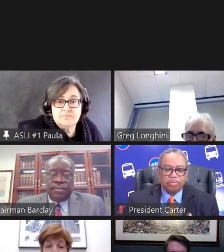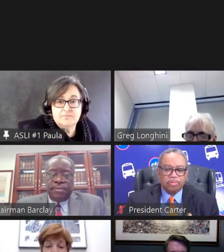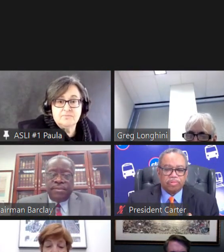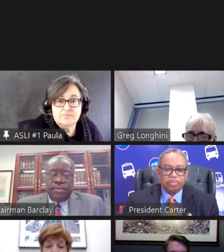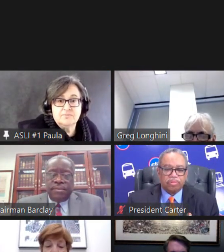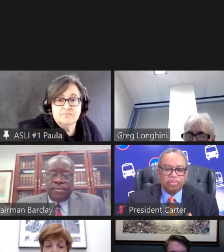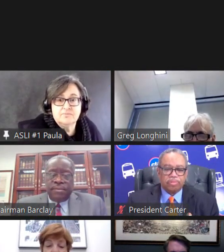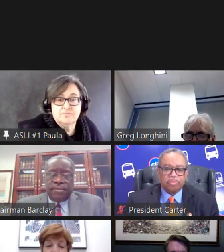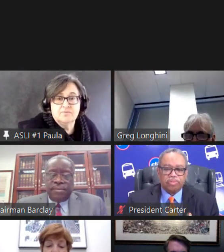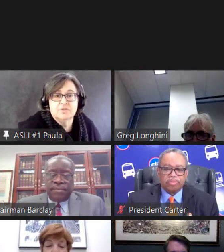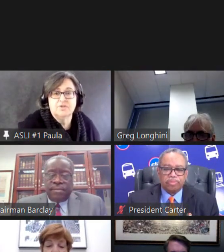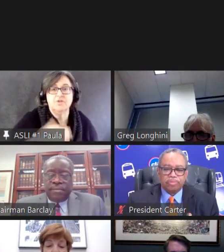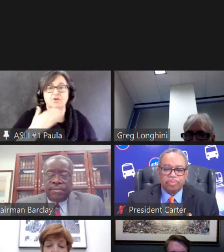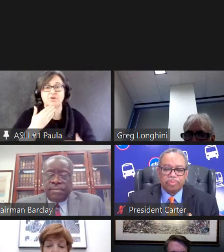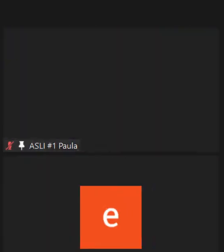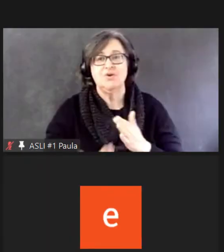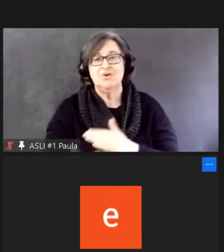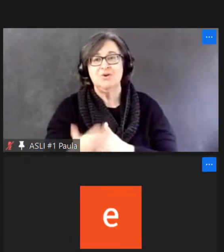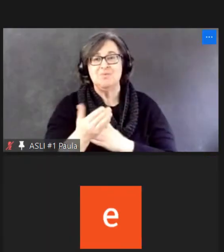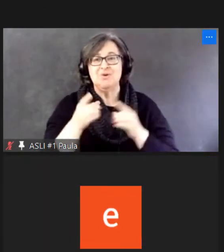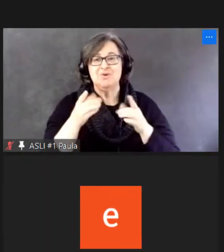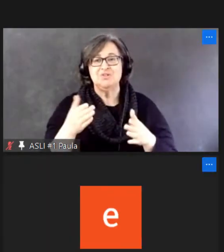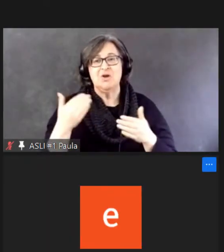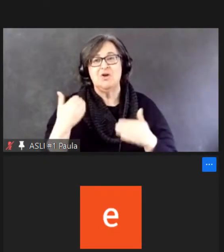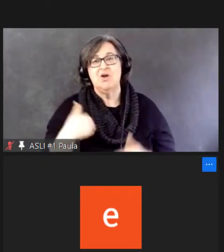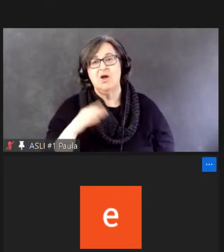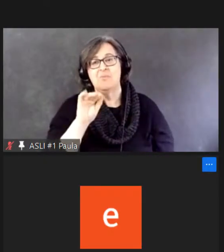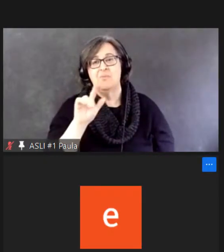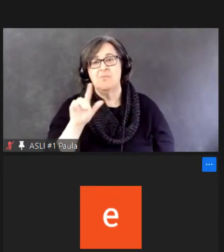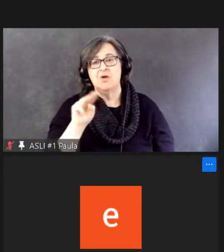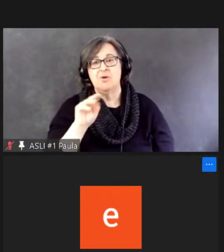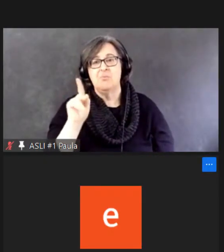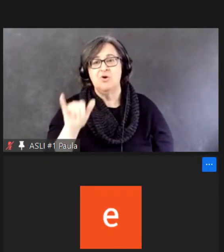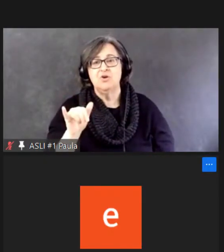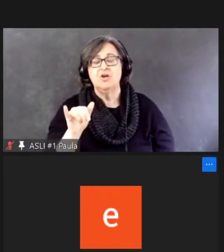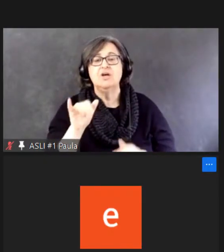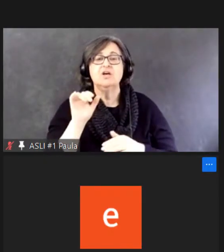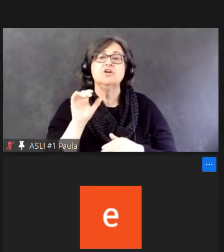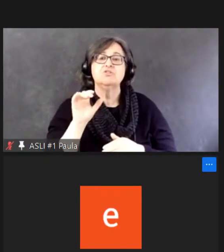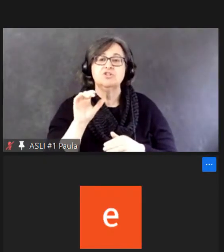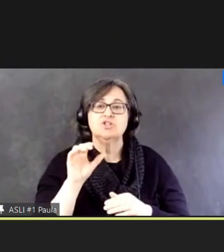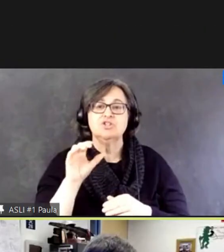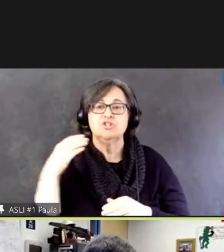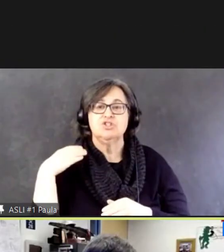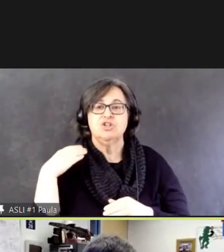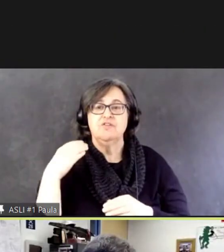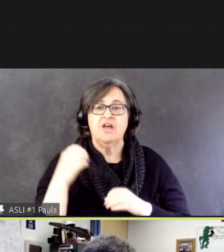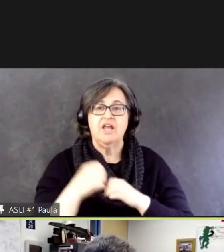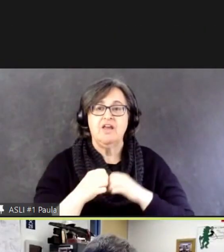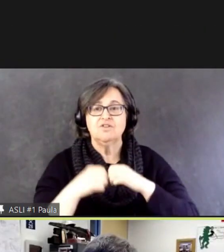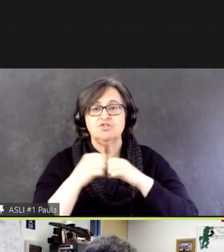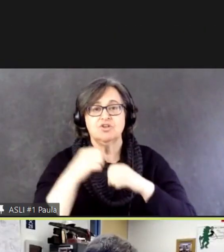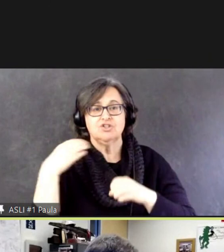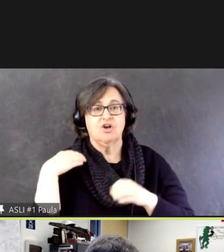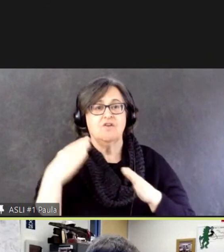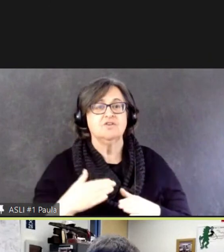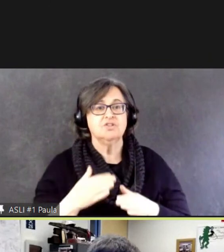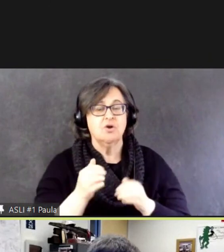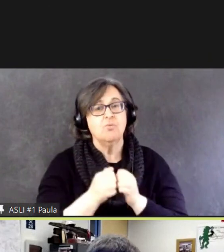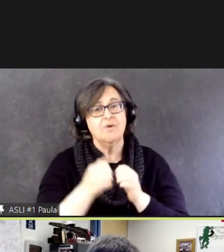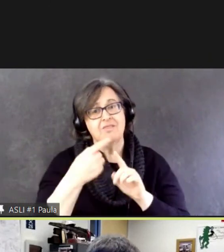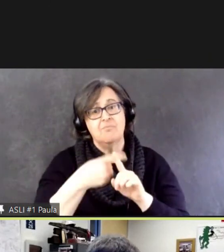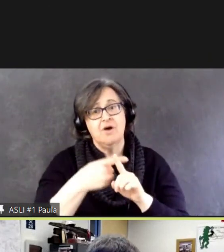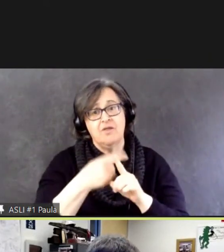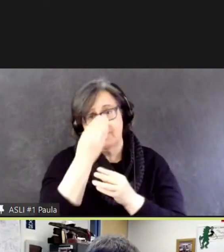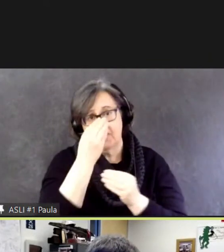Morning, directors. Bill Mooney, your Chief Infrastructure Officer with your monthly construction update. We can move to the first project.